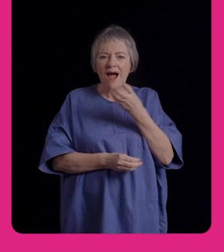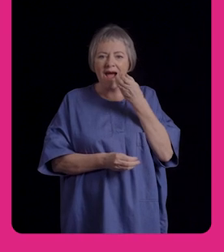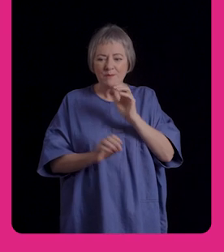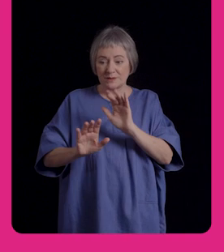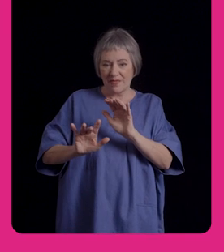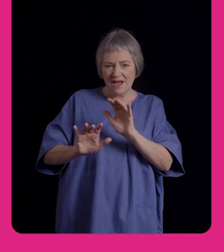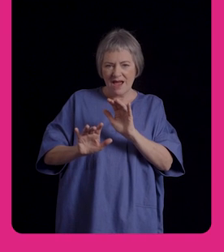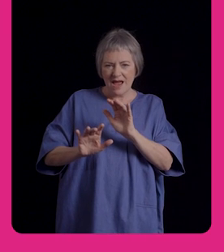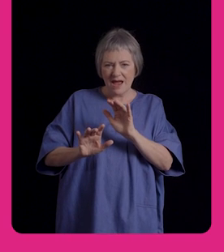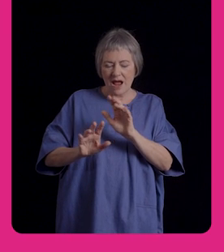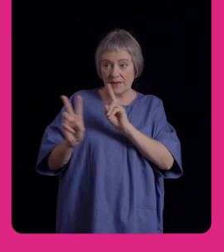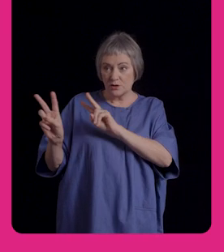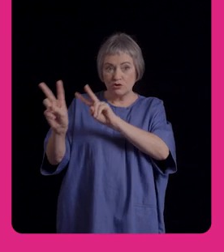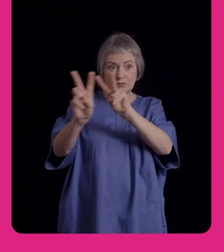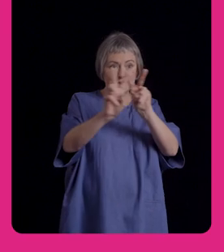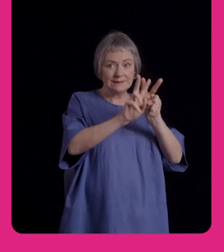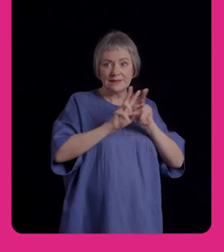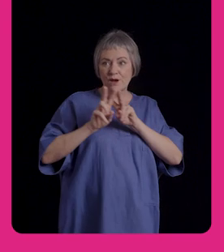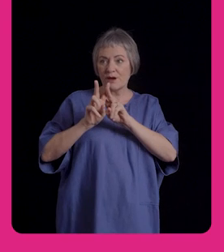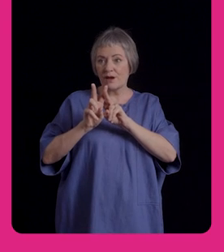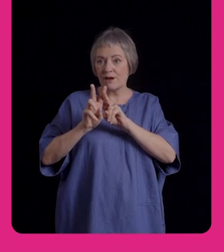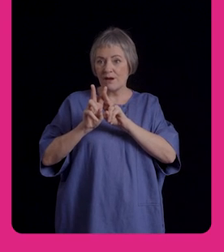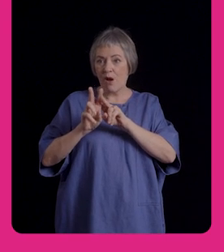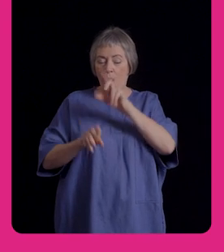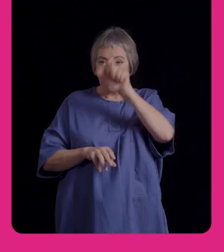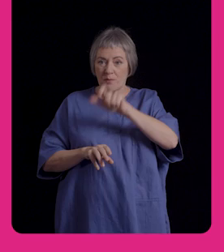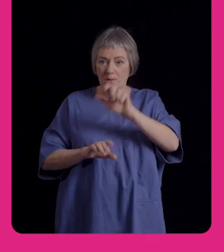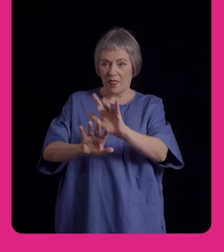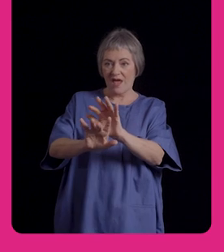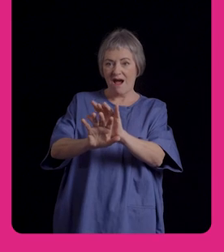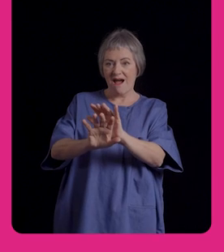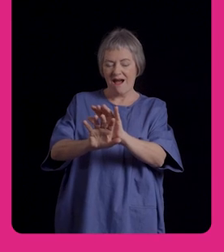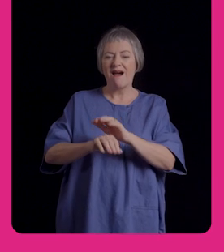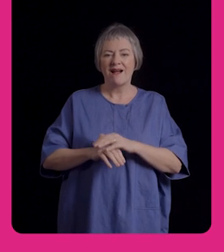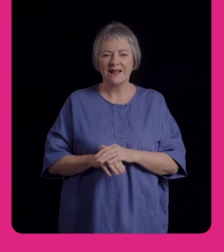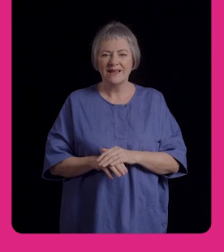are going to be, and you also see all of these people there.